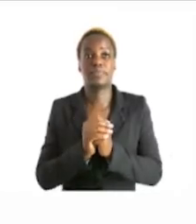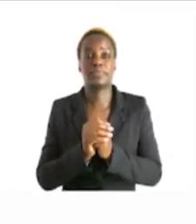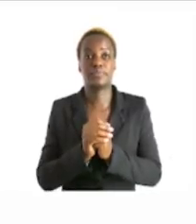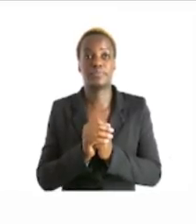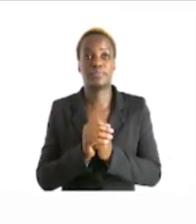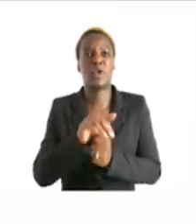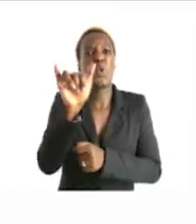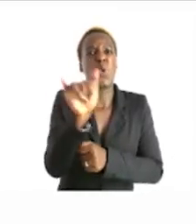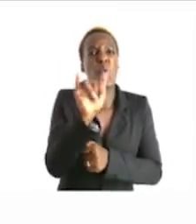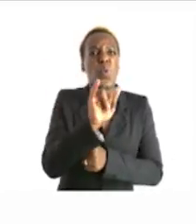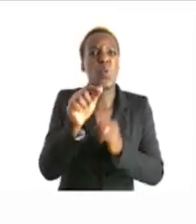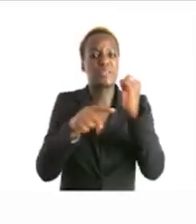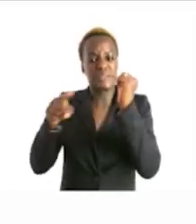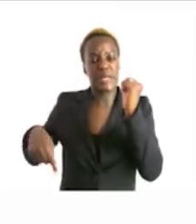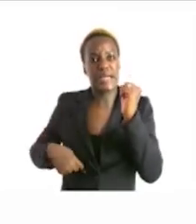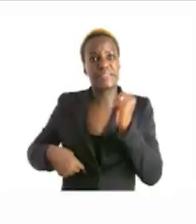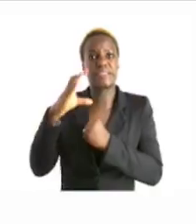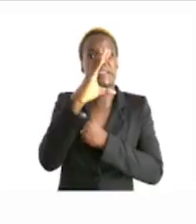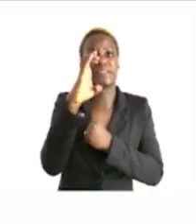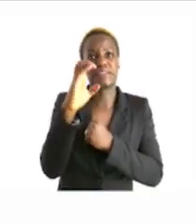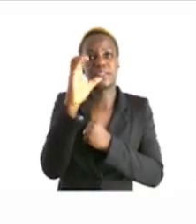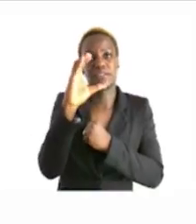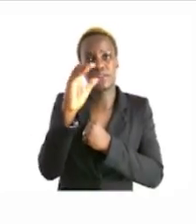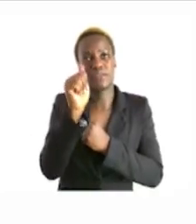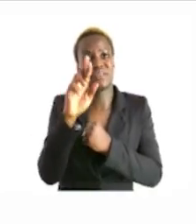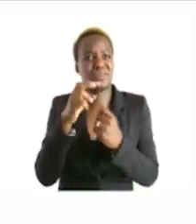which country is caesar from